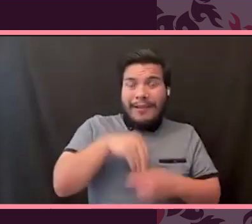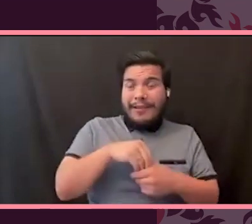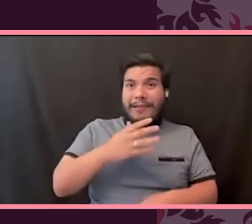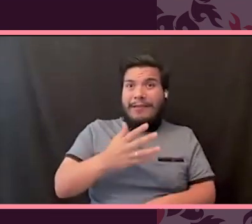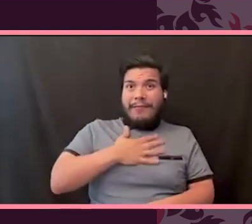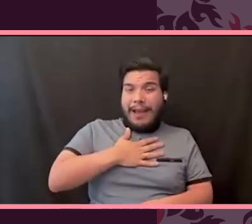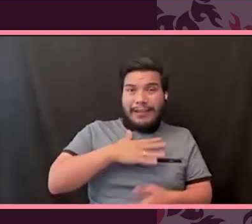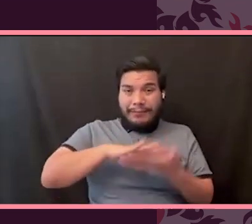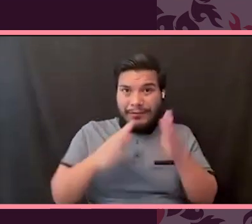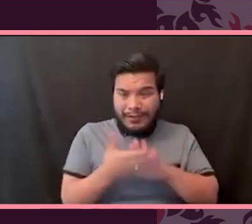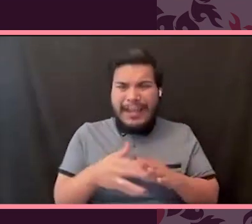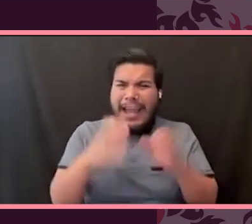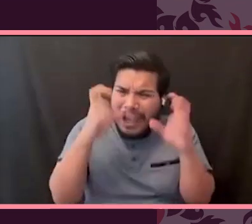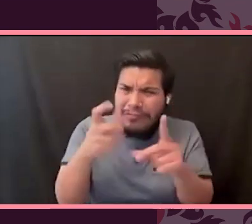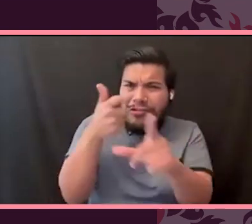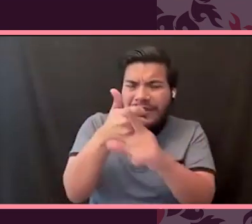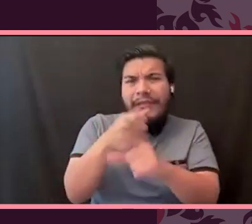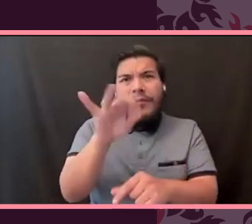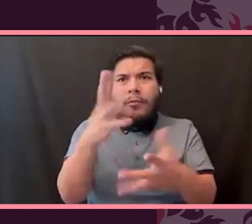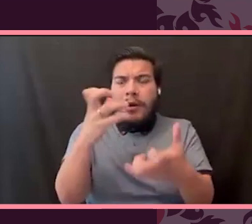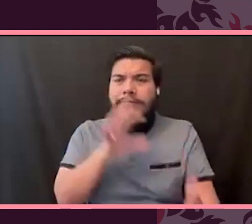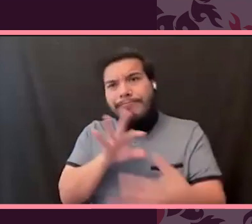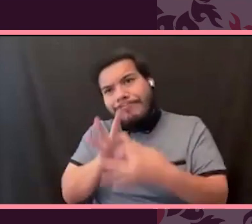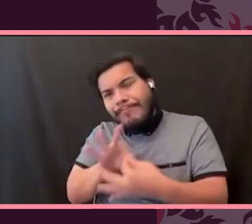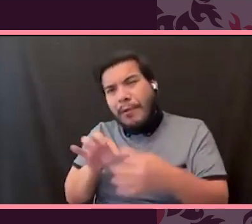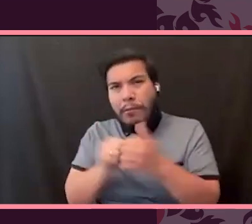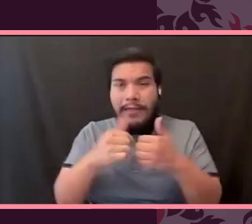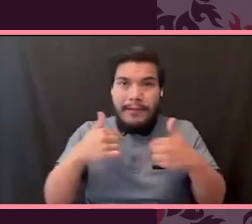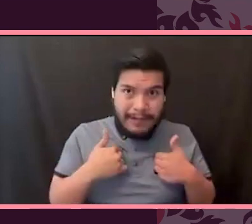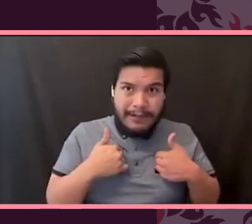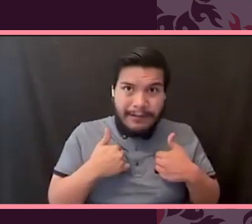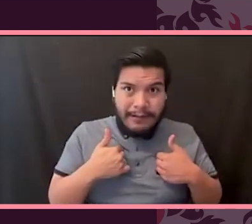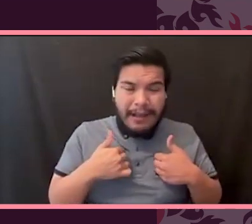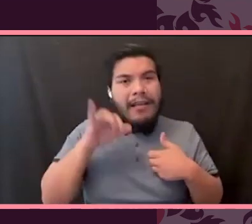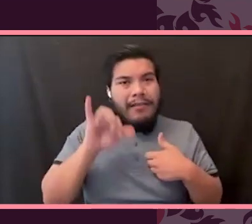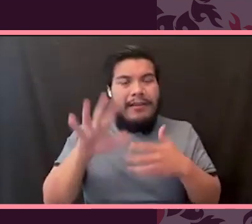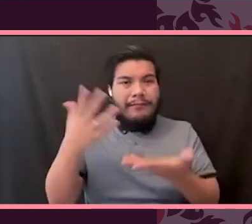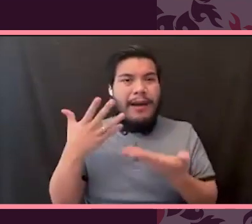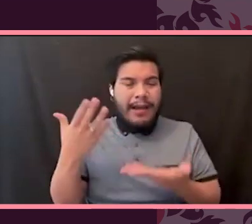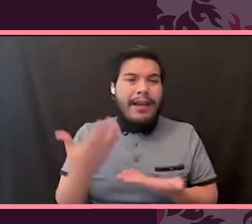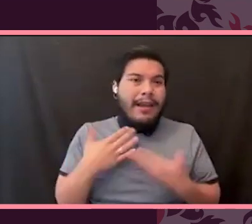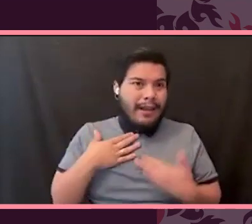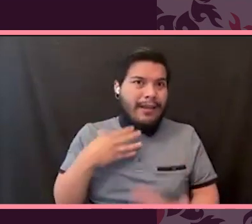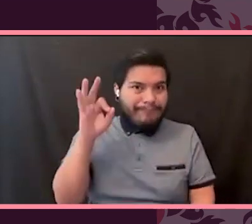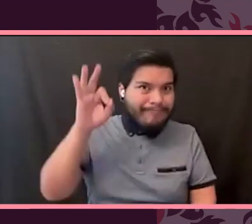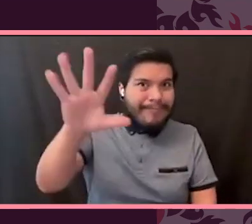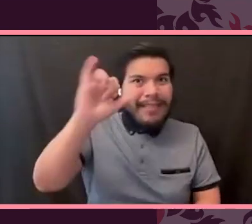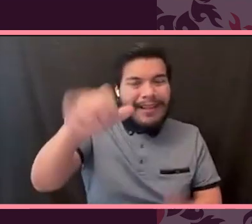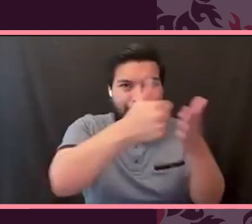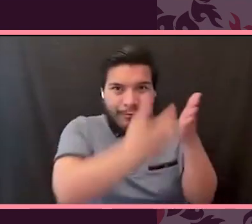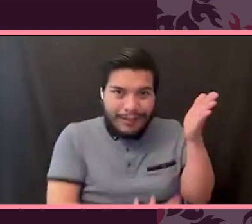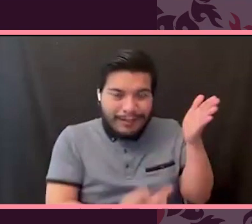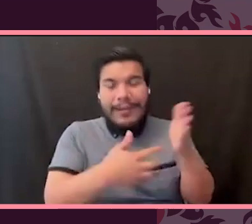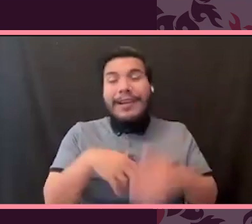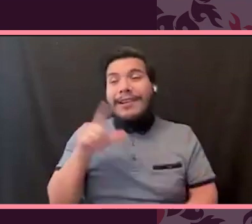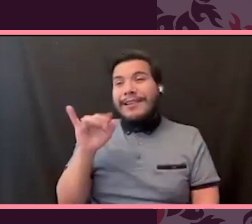yourself if you want to be in relationship to me. That's my charge to you, Heather. That's the script. Lindsey said I can tell